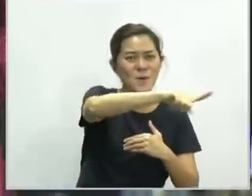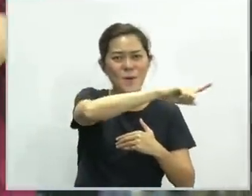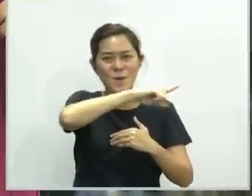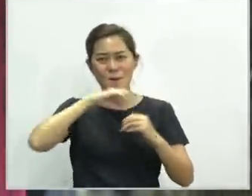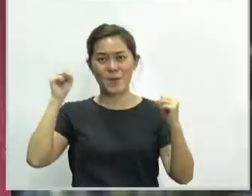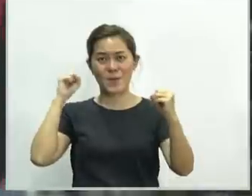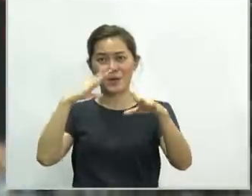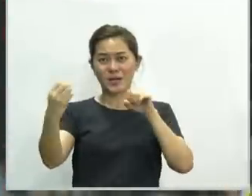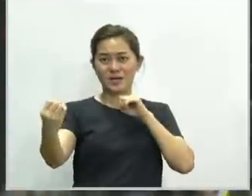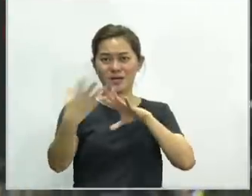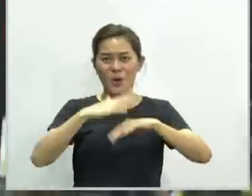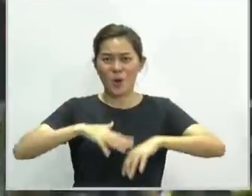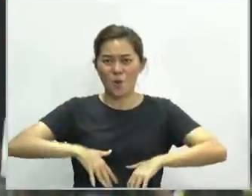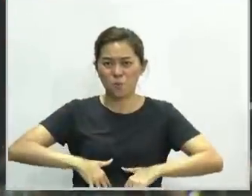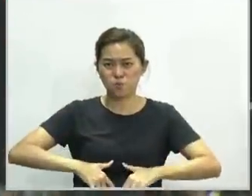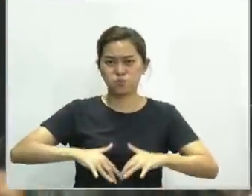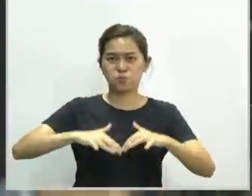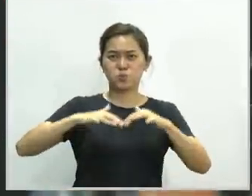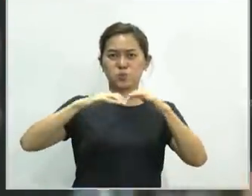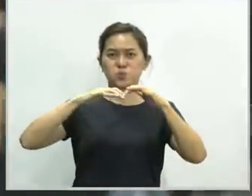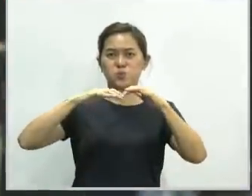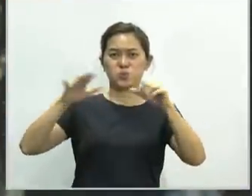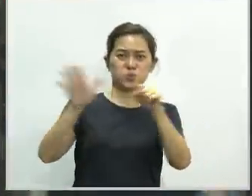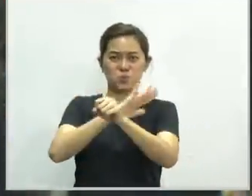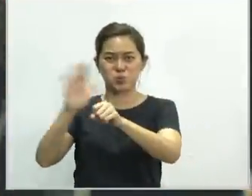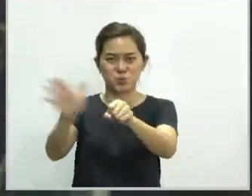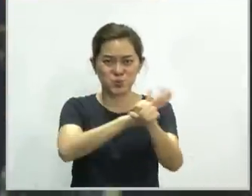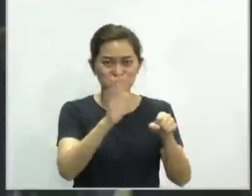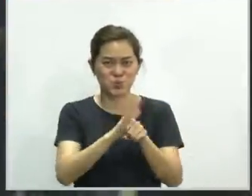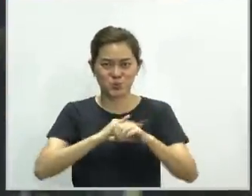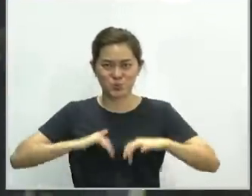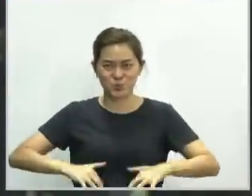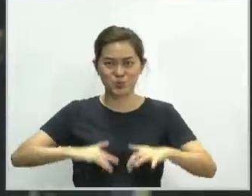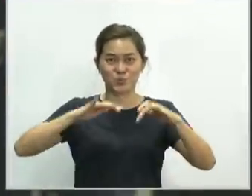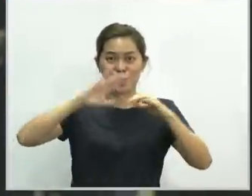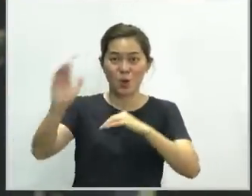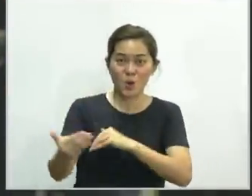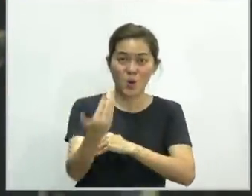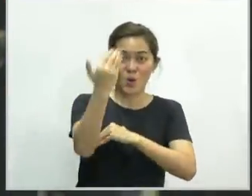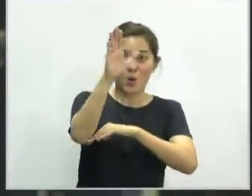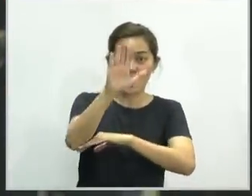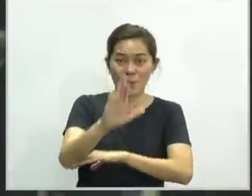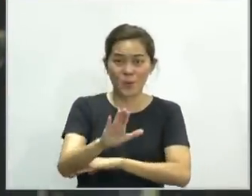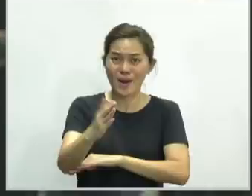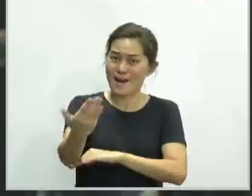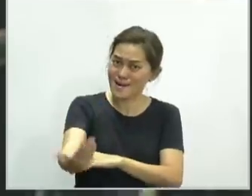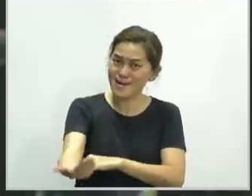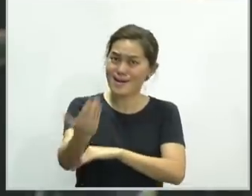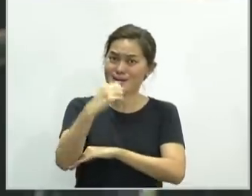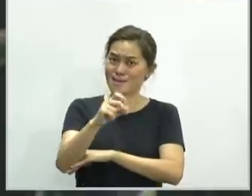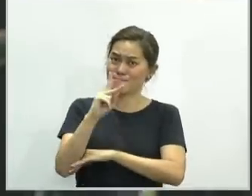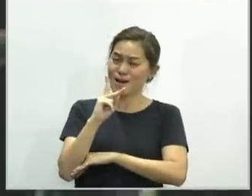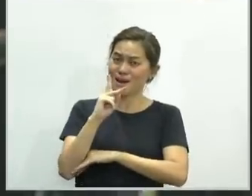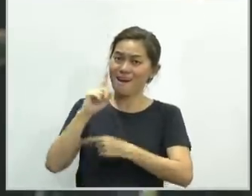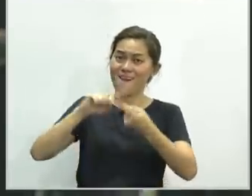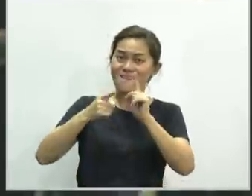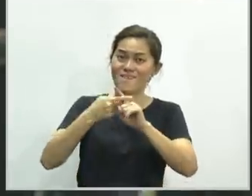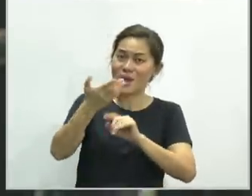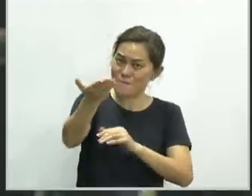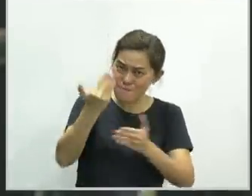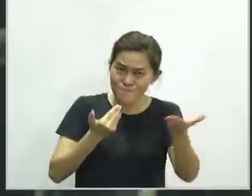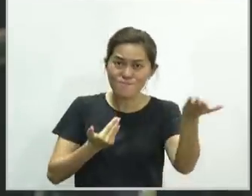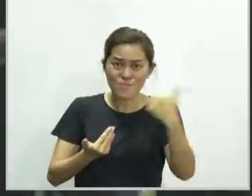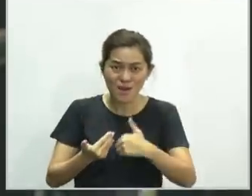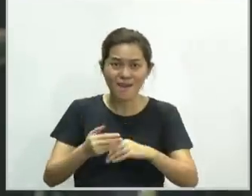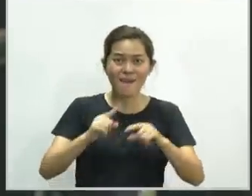stadium morning and evening. Come back and bring friends,